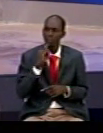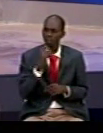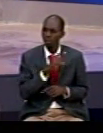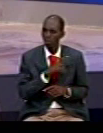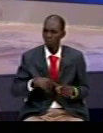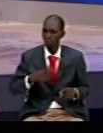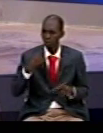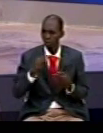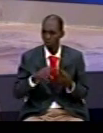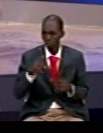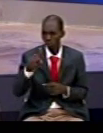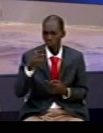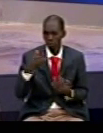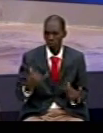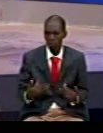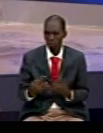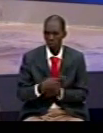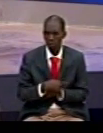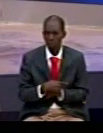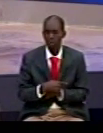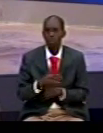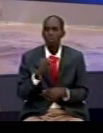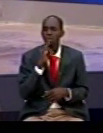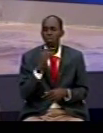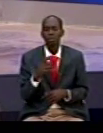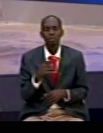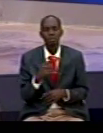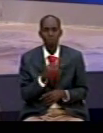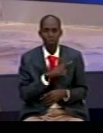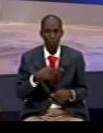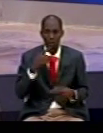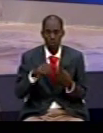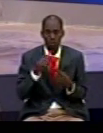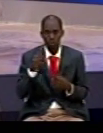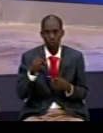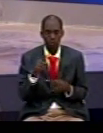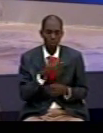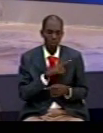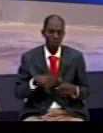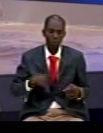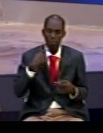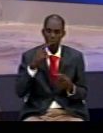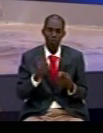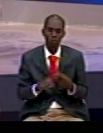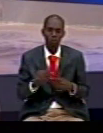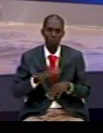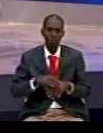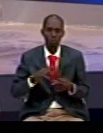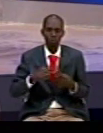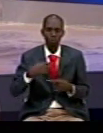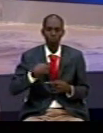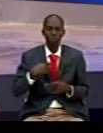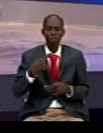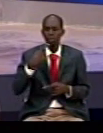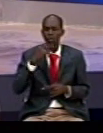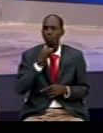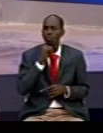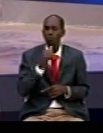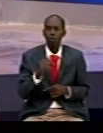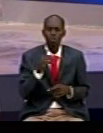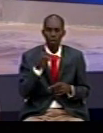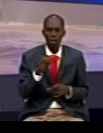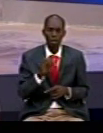to anybody here today? The Lord said unto me, say not, I am a child, for